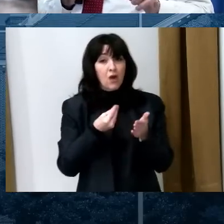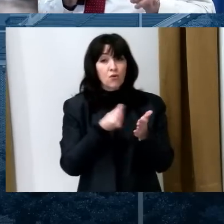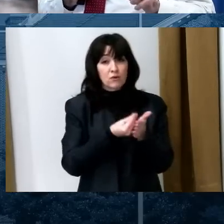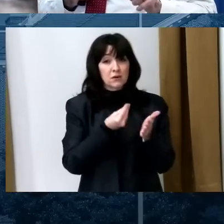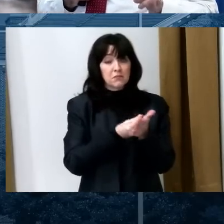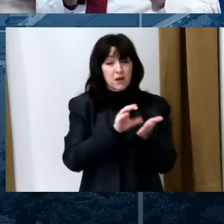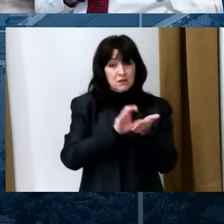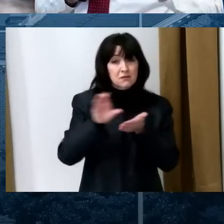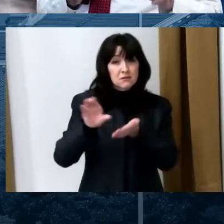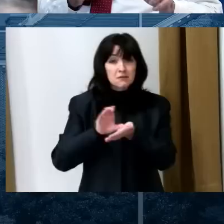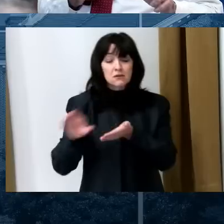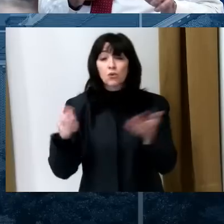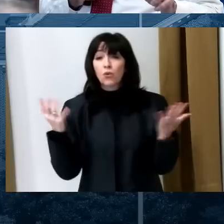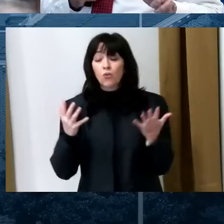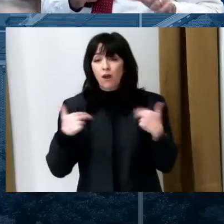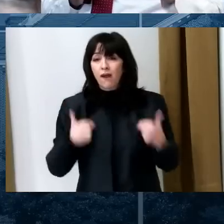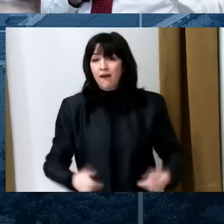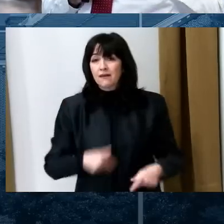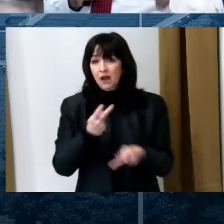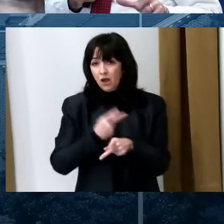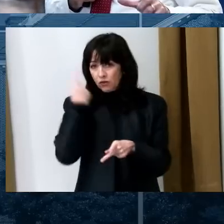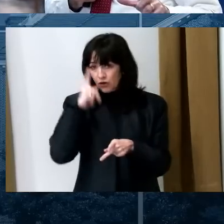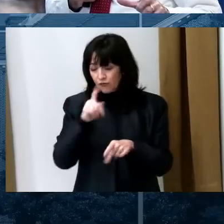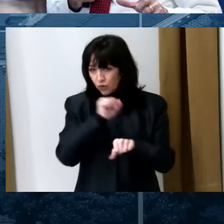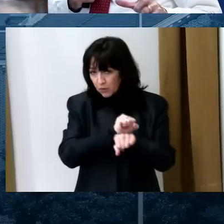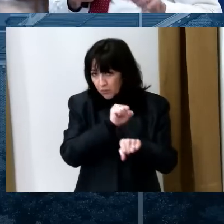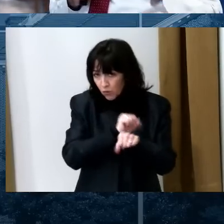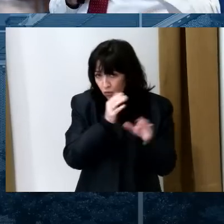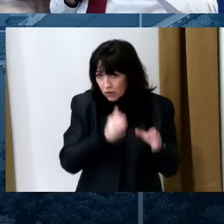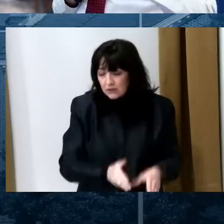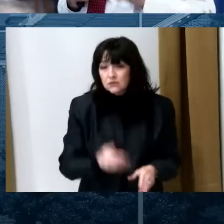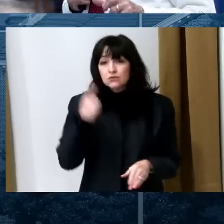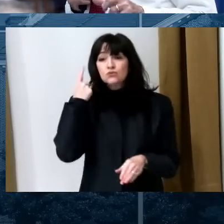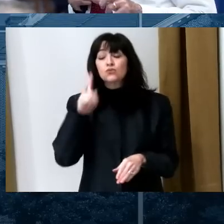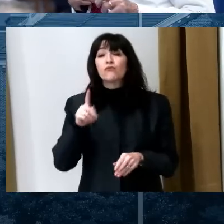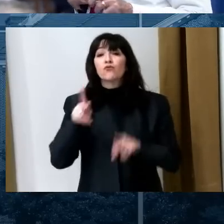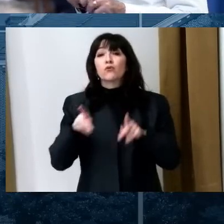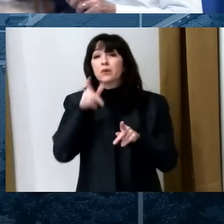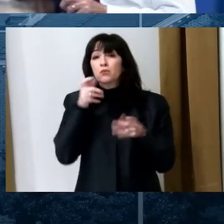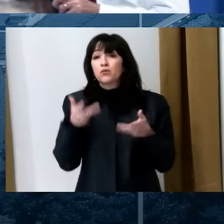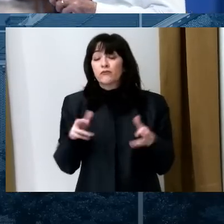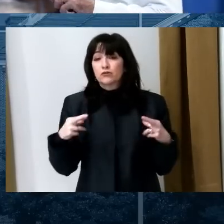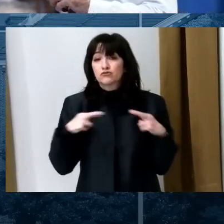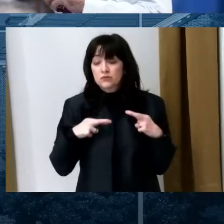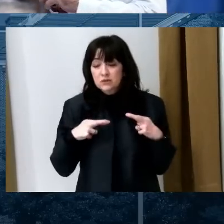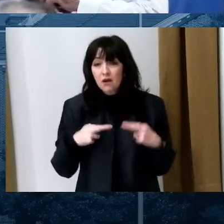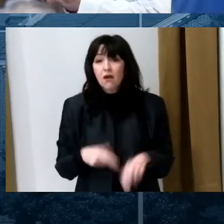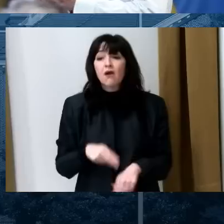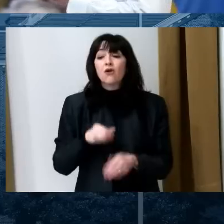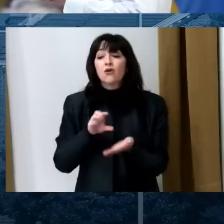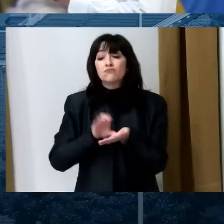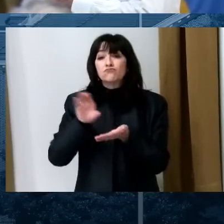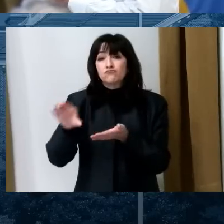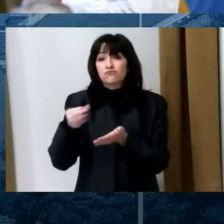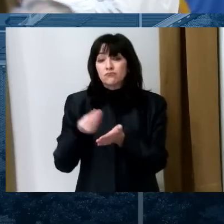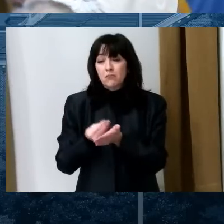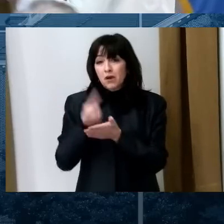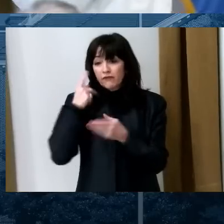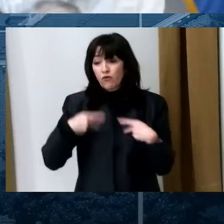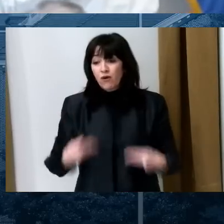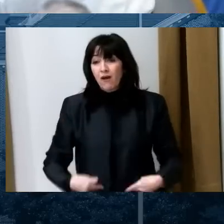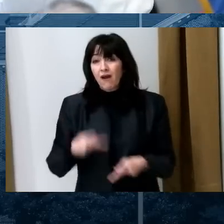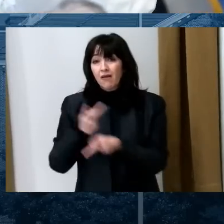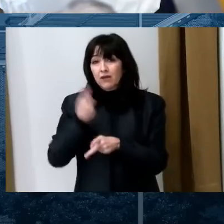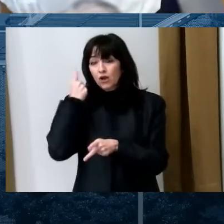into healthcare for employees, healthcare for retirees, healthcare for lower income folks with through